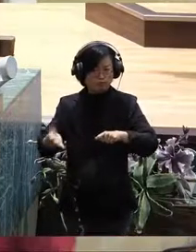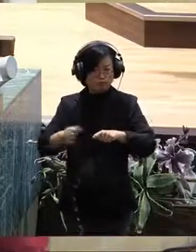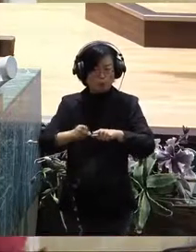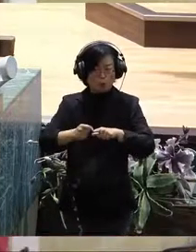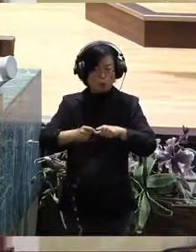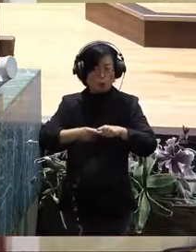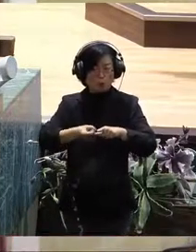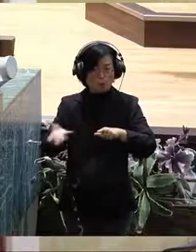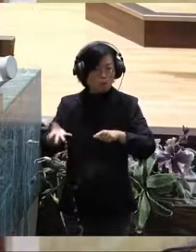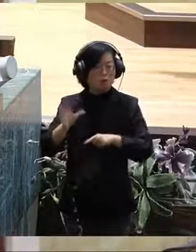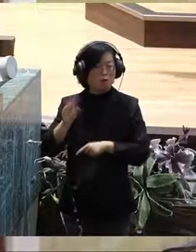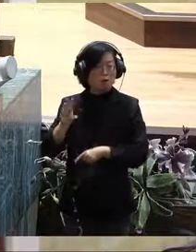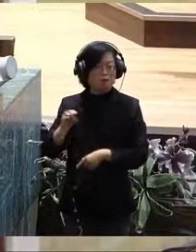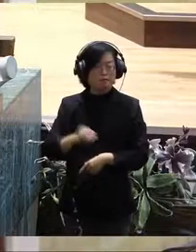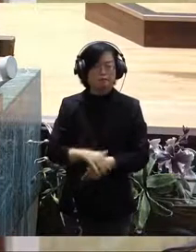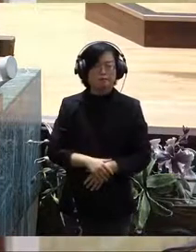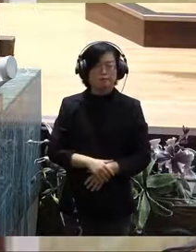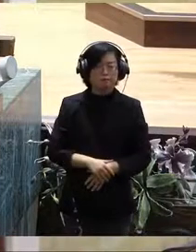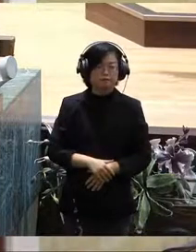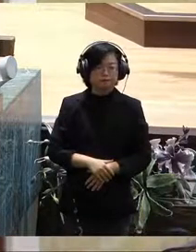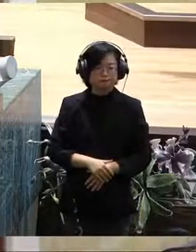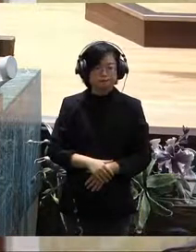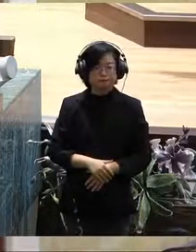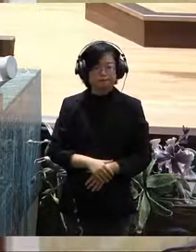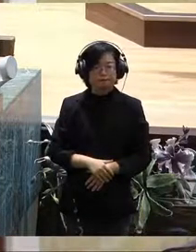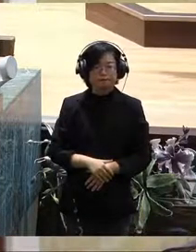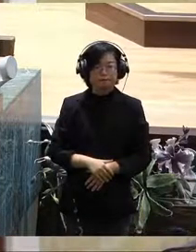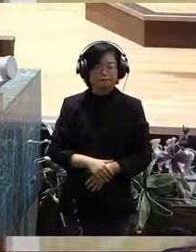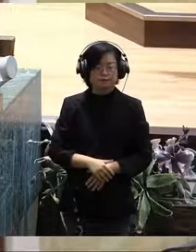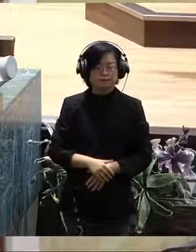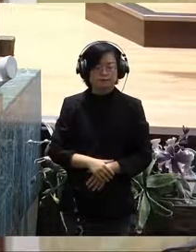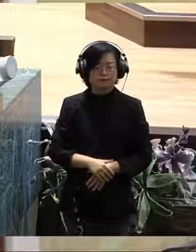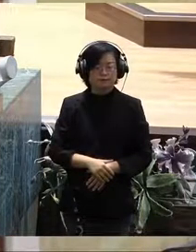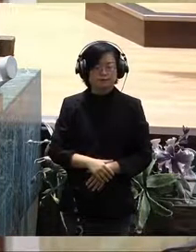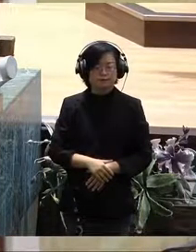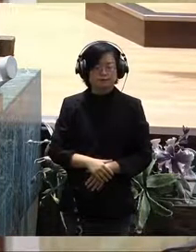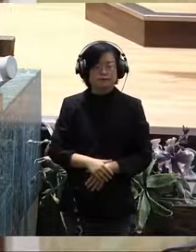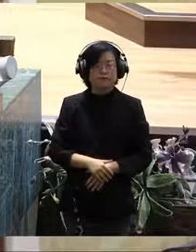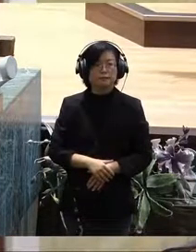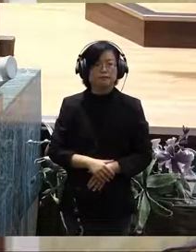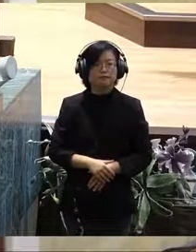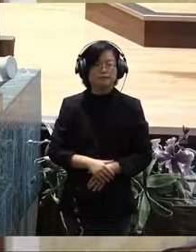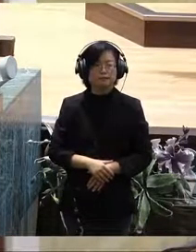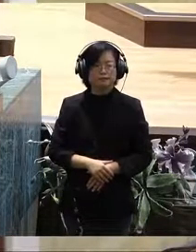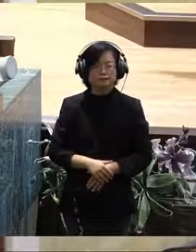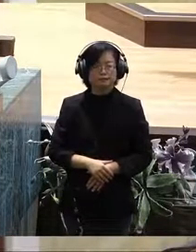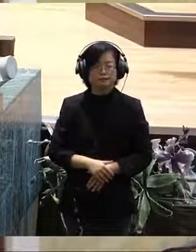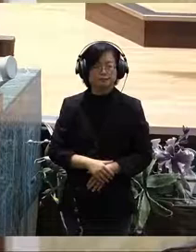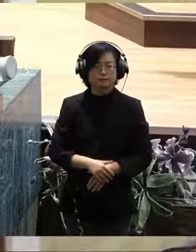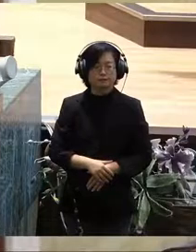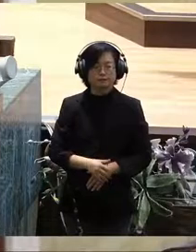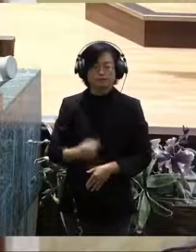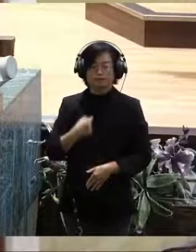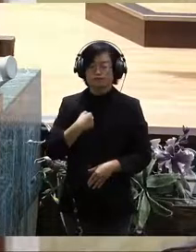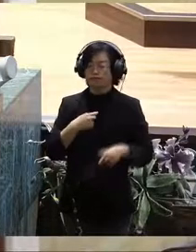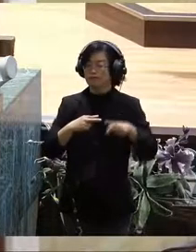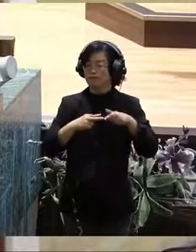So I initially will walk you through what we at Growth for Pakistan as a civil society organization have been doing.